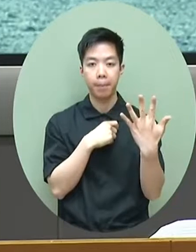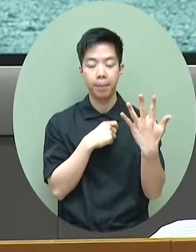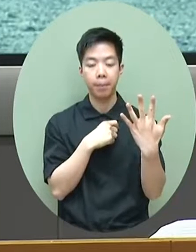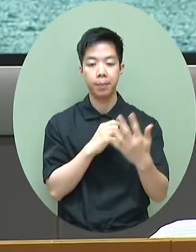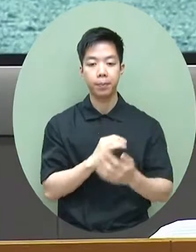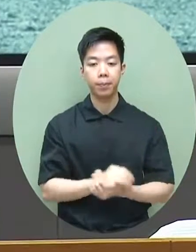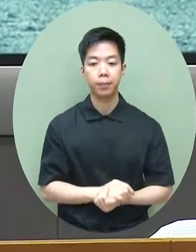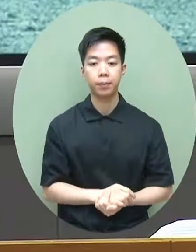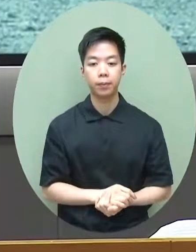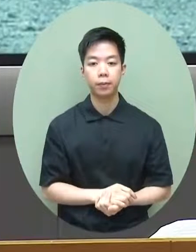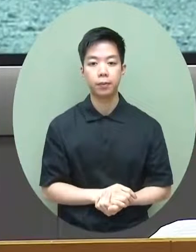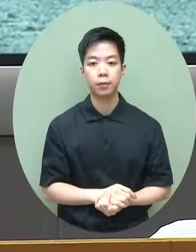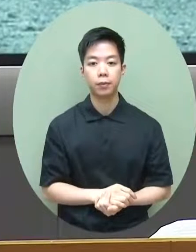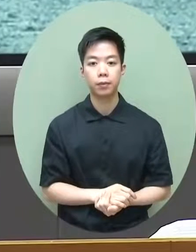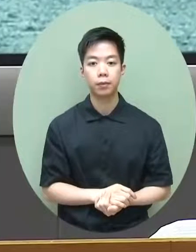more cases.